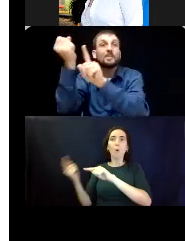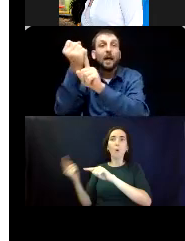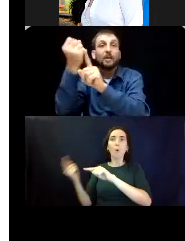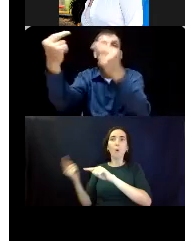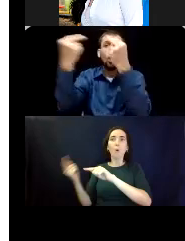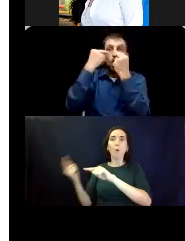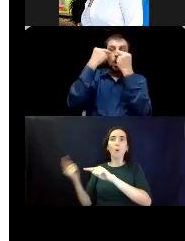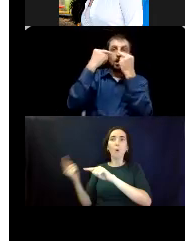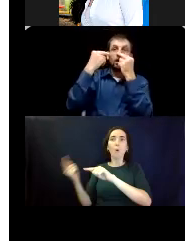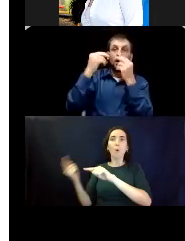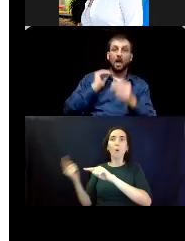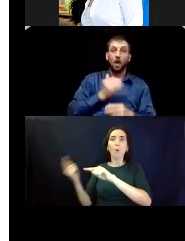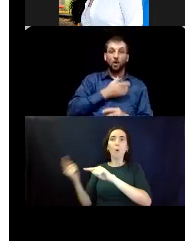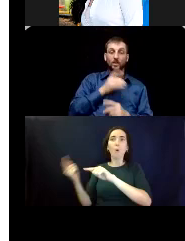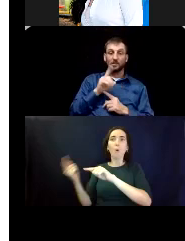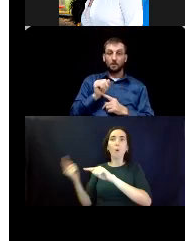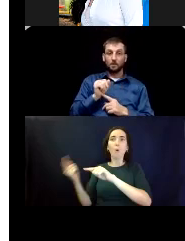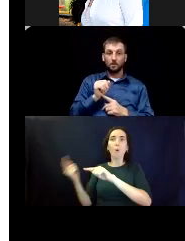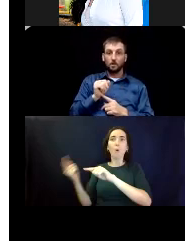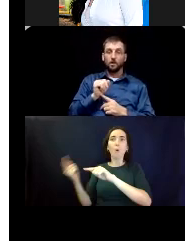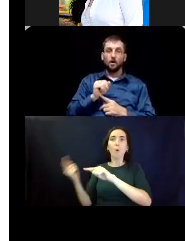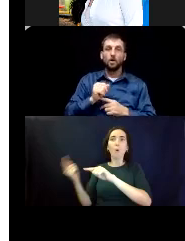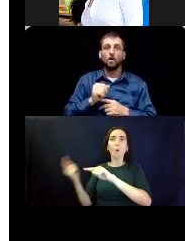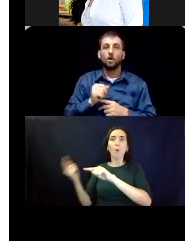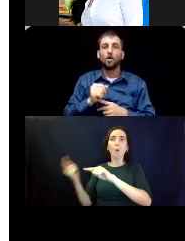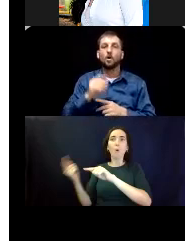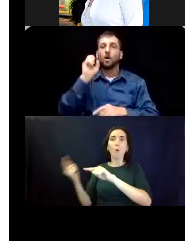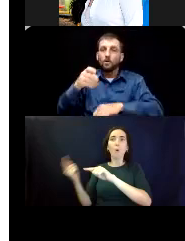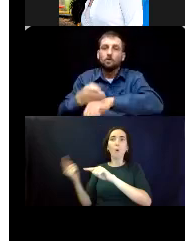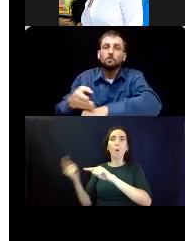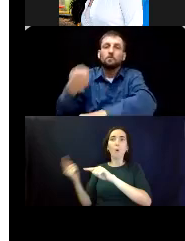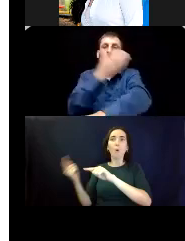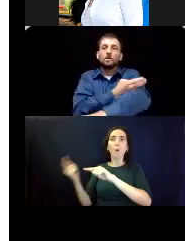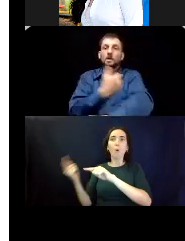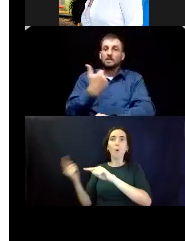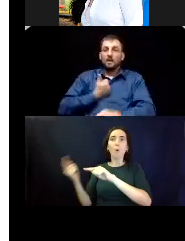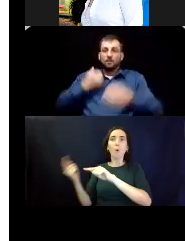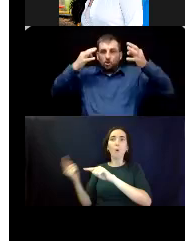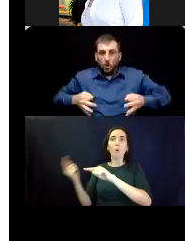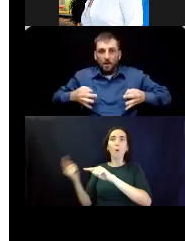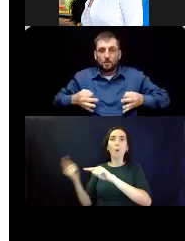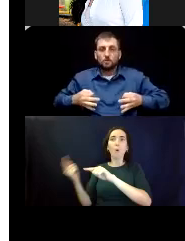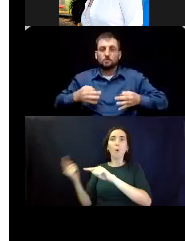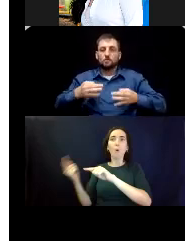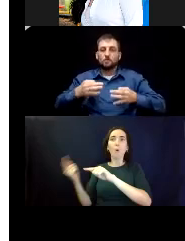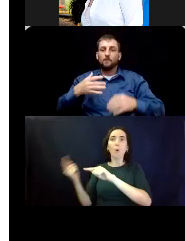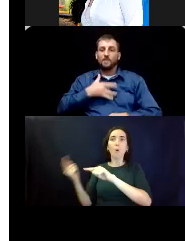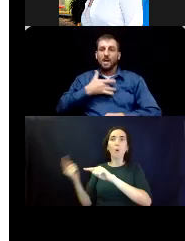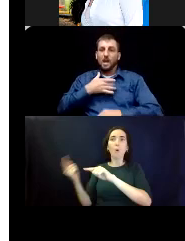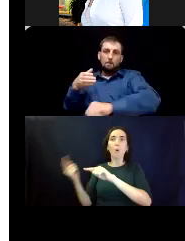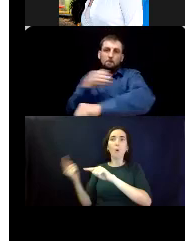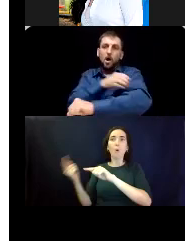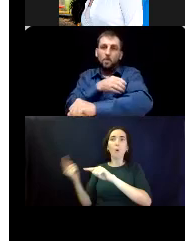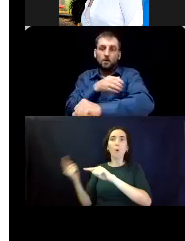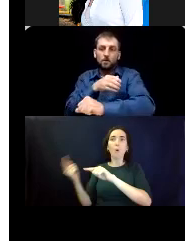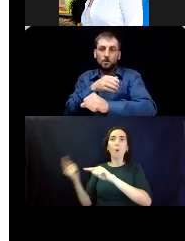broad increase of self-determination and empowerment throughout our community. Because if you don't believe you have something worth